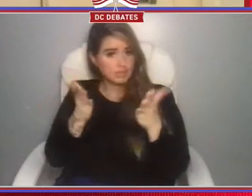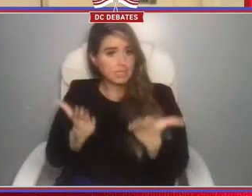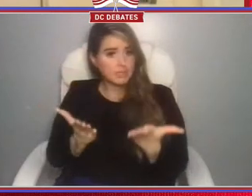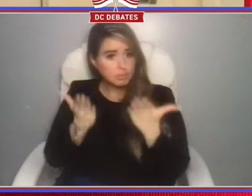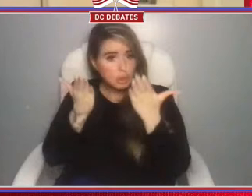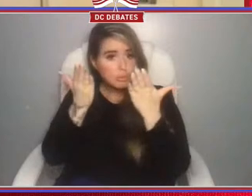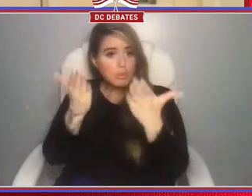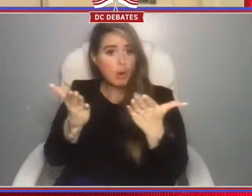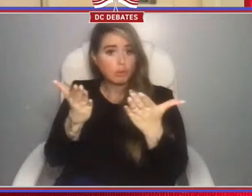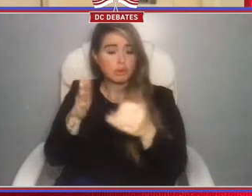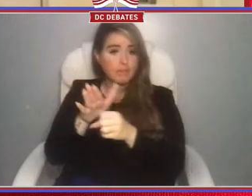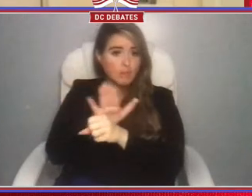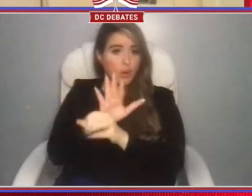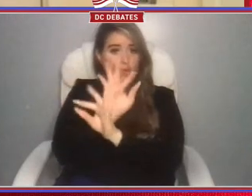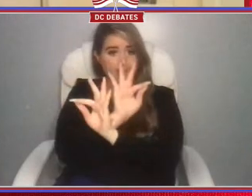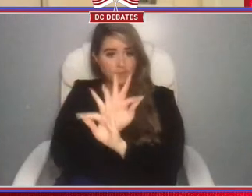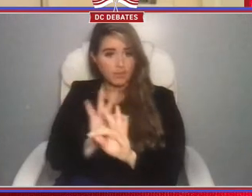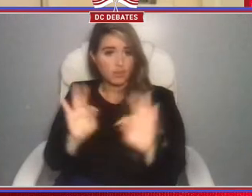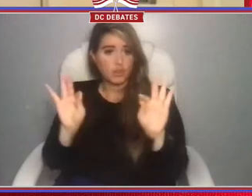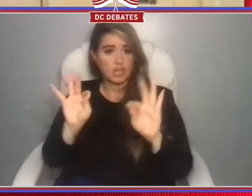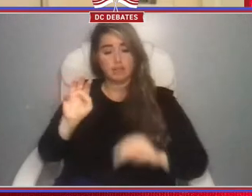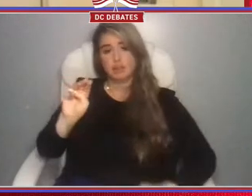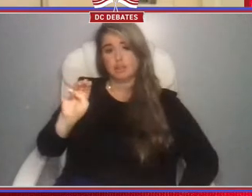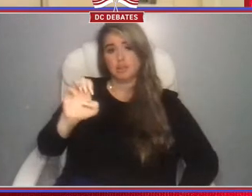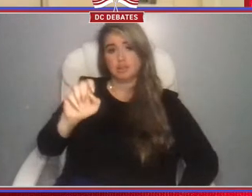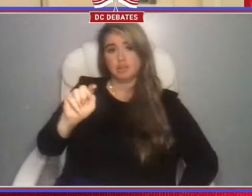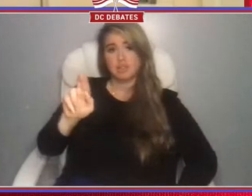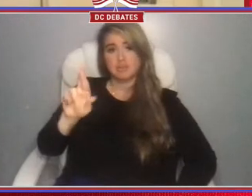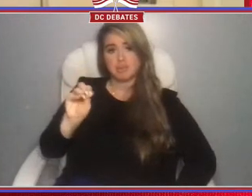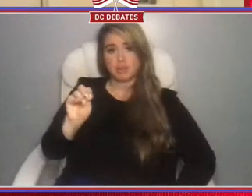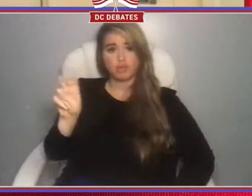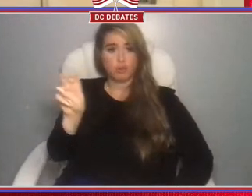free metro transit system. This includes